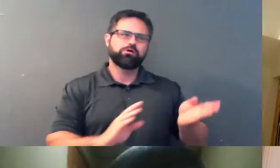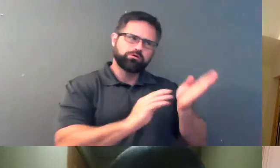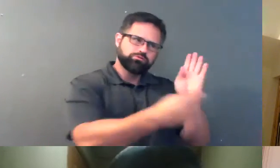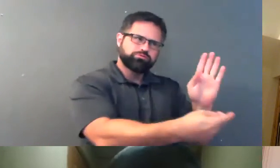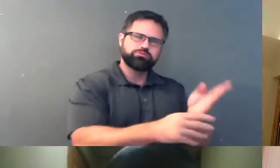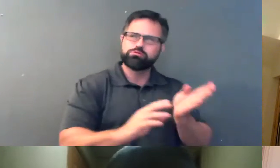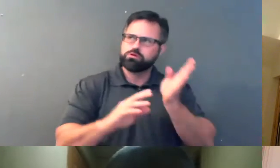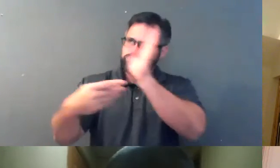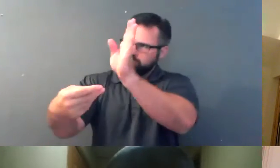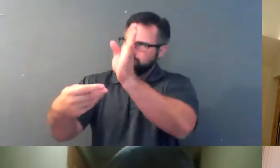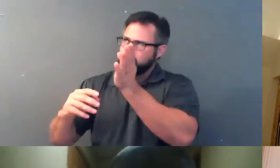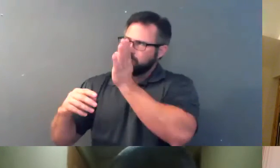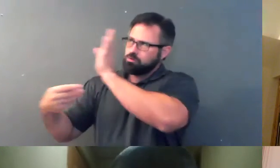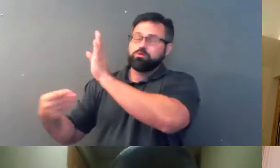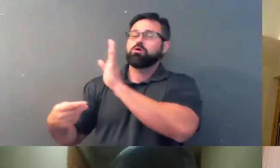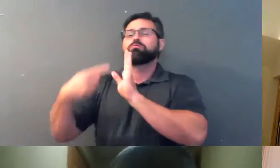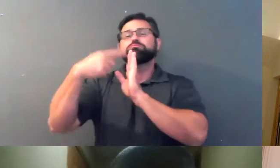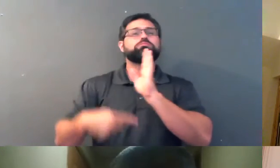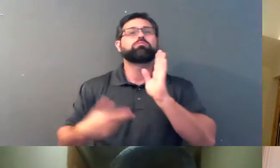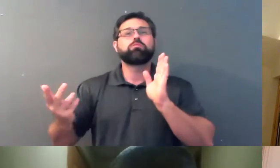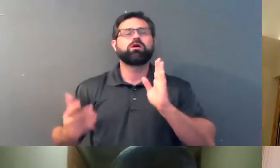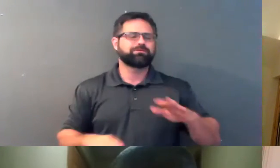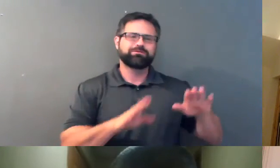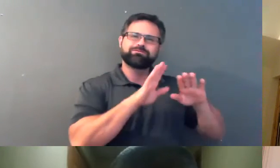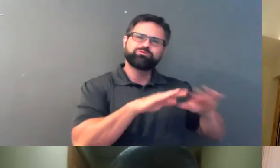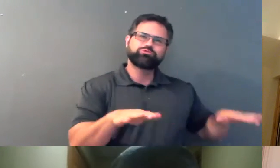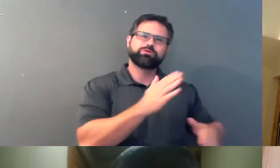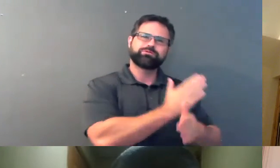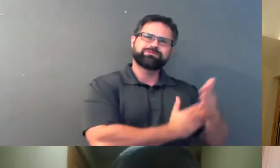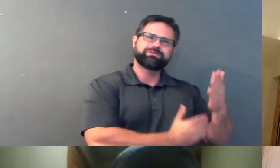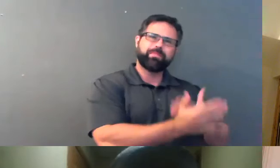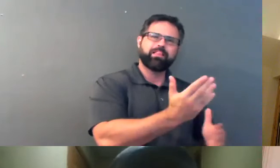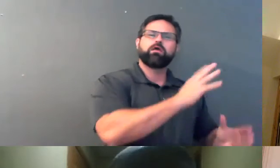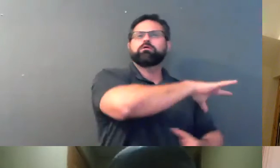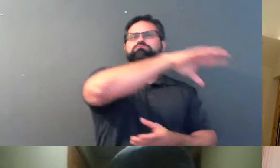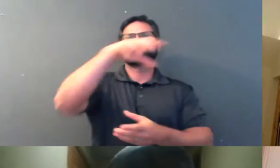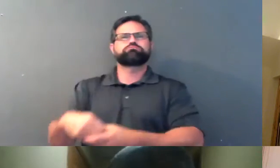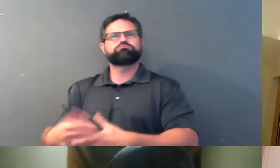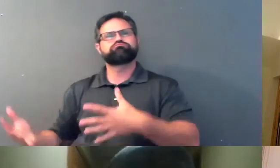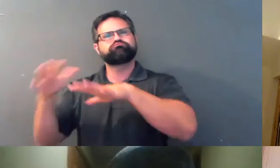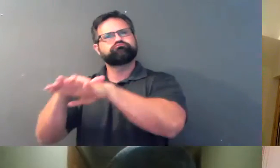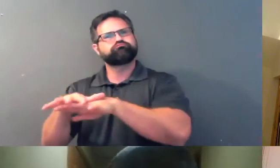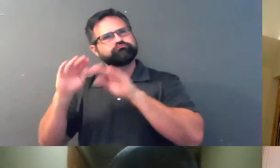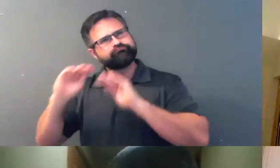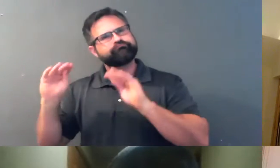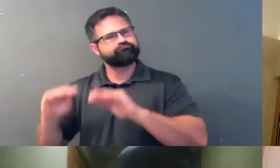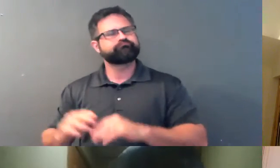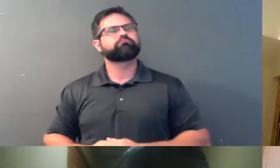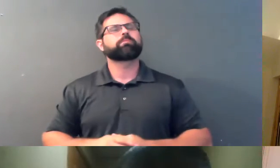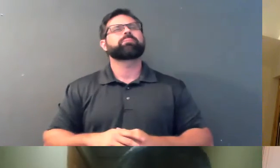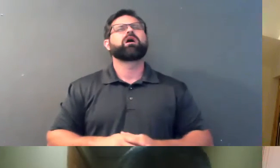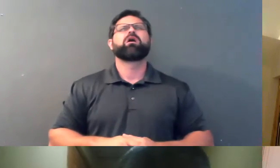including children with disabilities. We have gone very far. We've done about 5